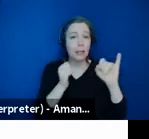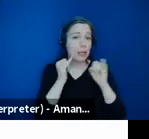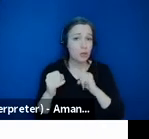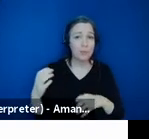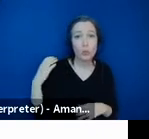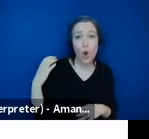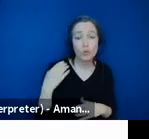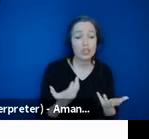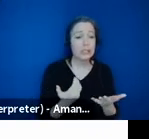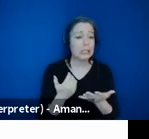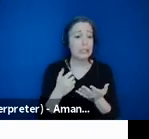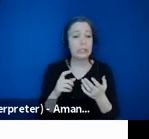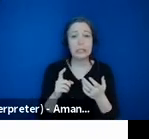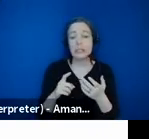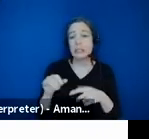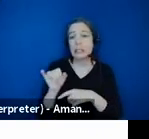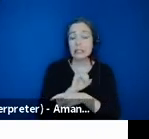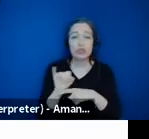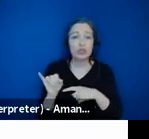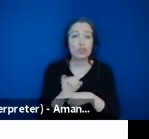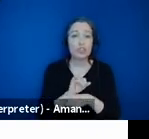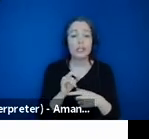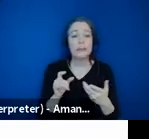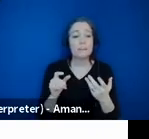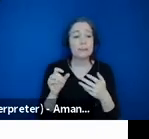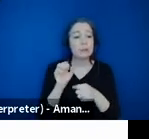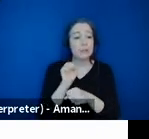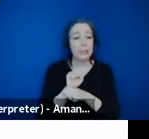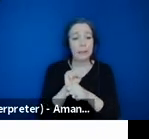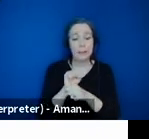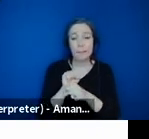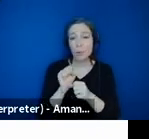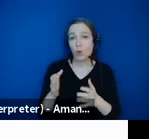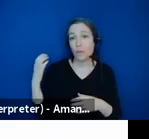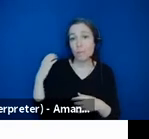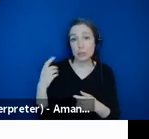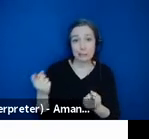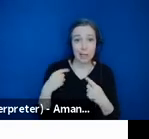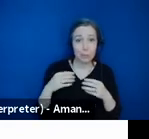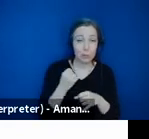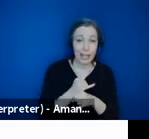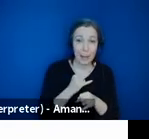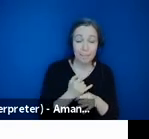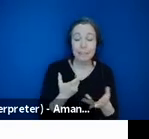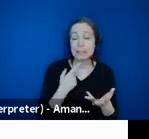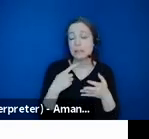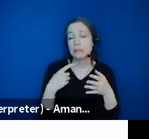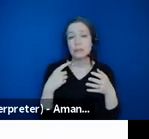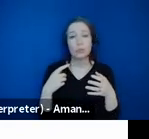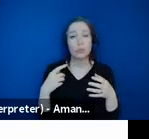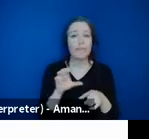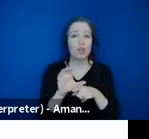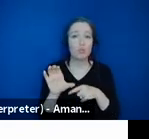jobs and internships and bring employers to campus and have different career fairs throughout the year. A lot of great opportunities.